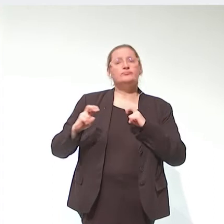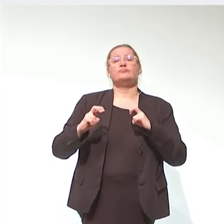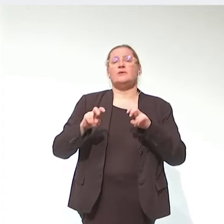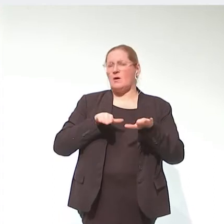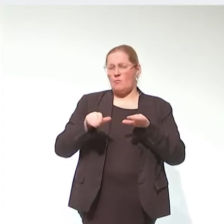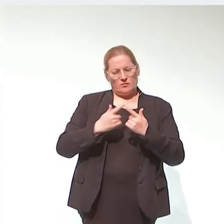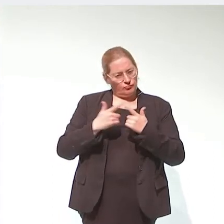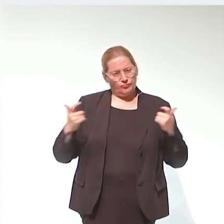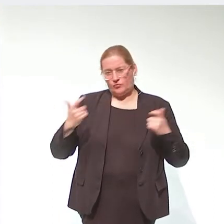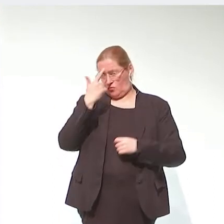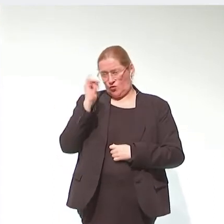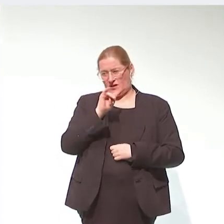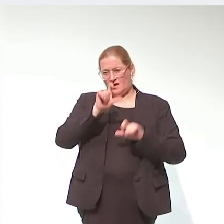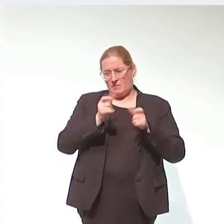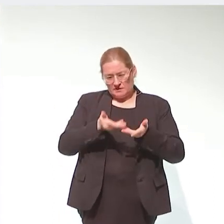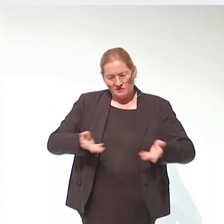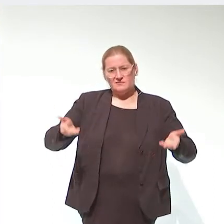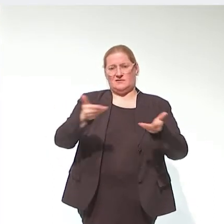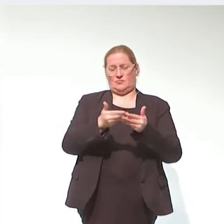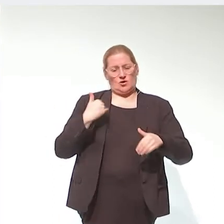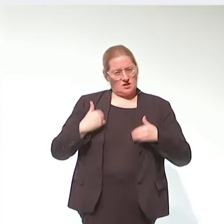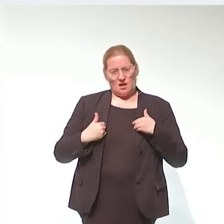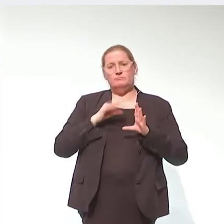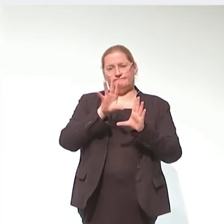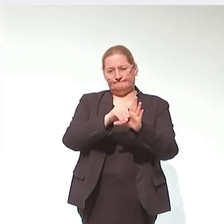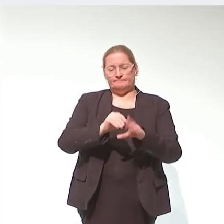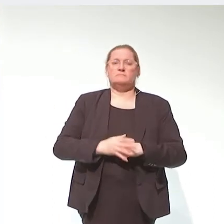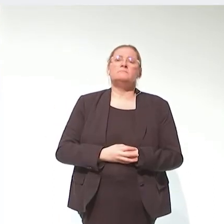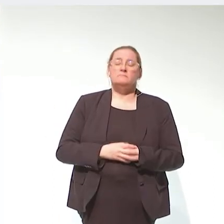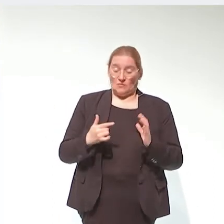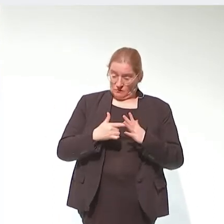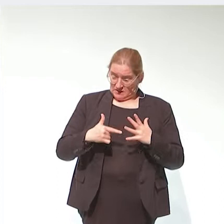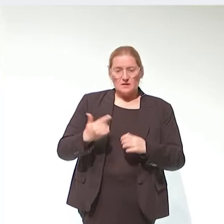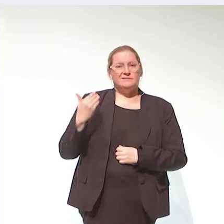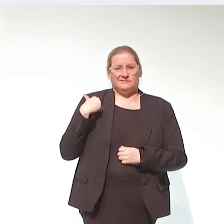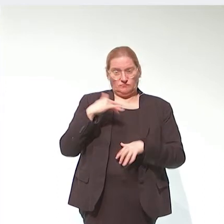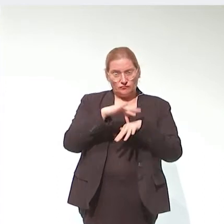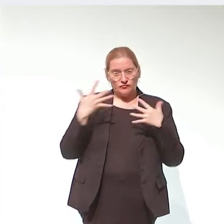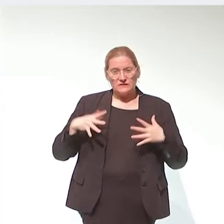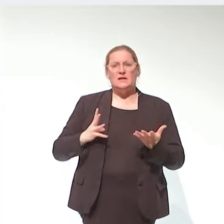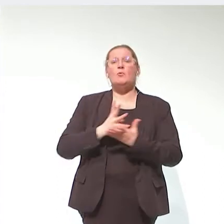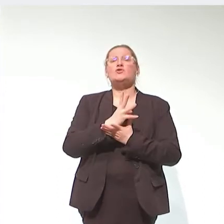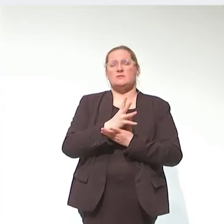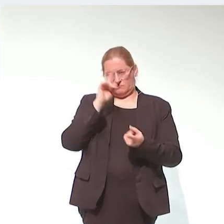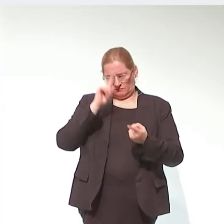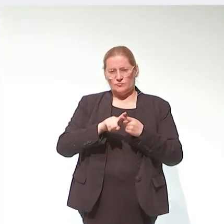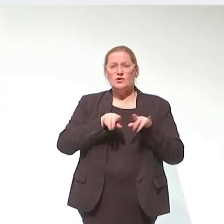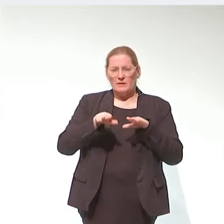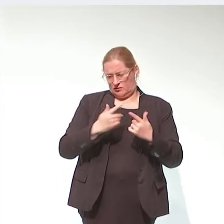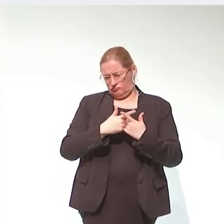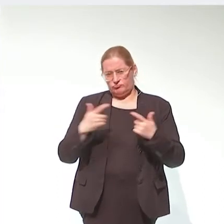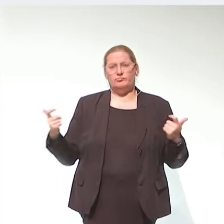project facilitating multimodal mobility for persons with various handicaps starts,